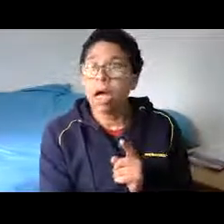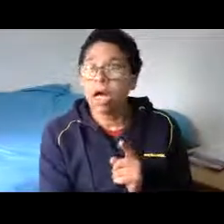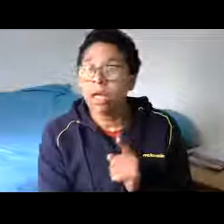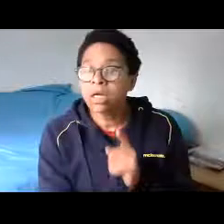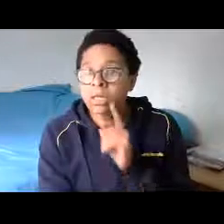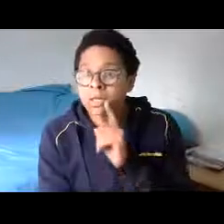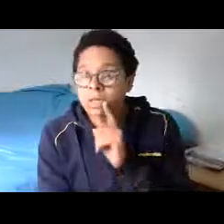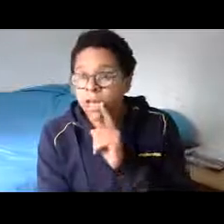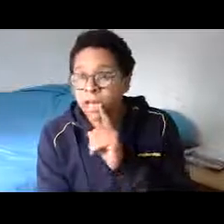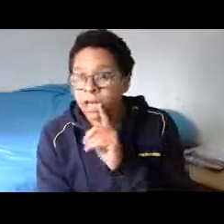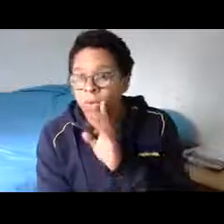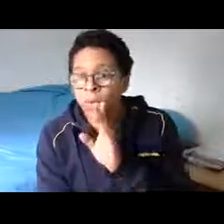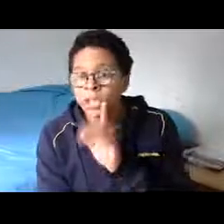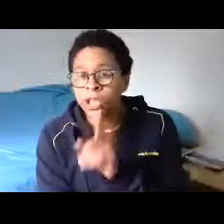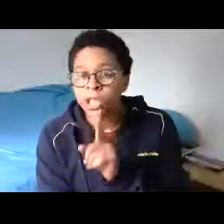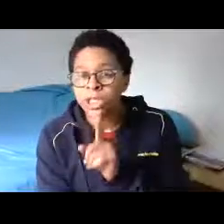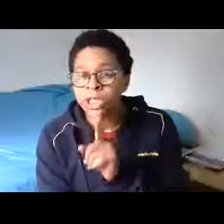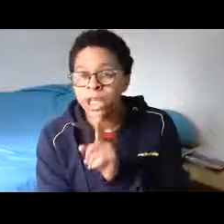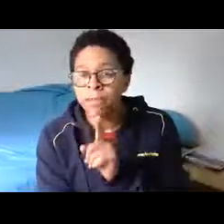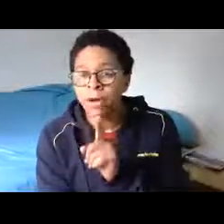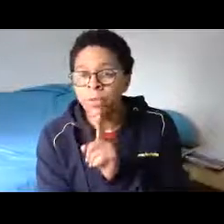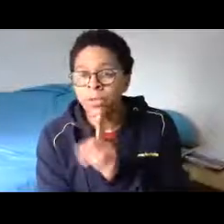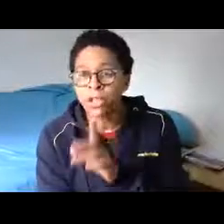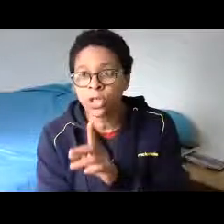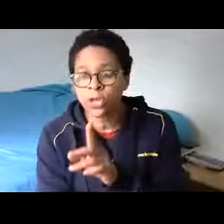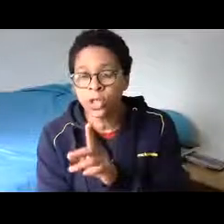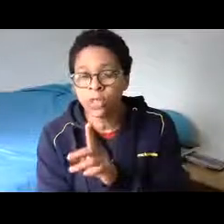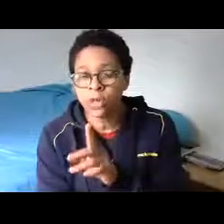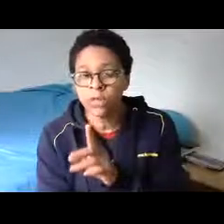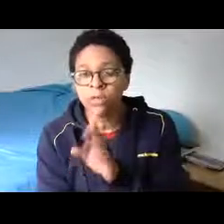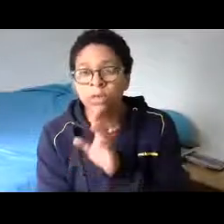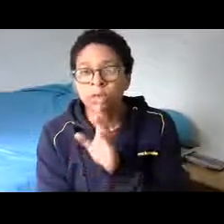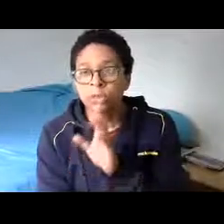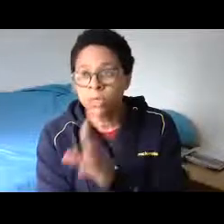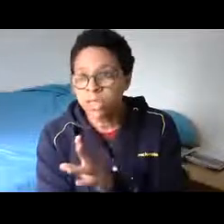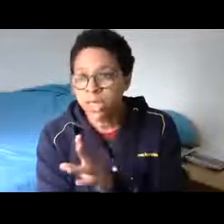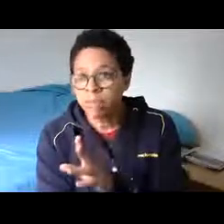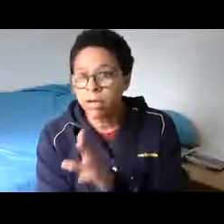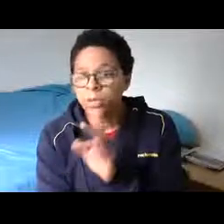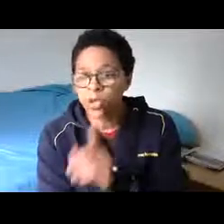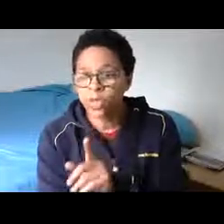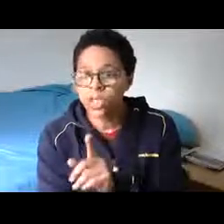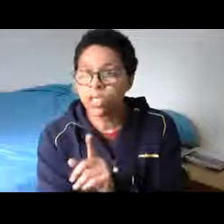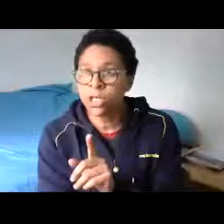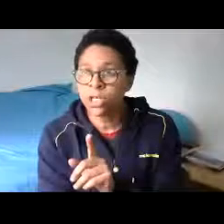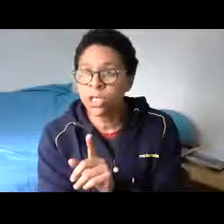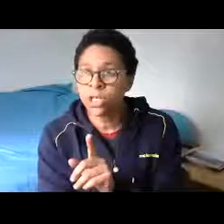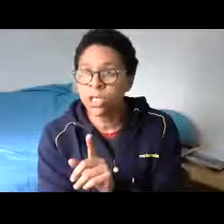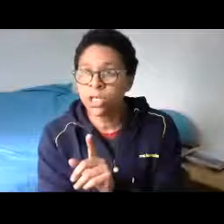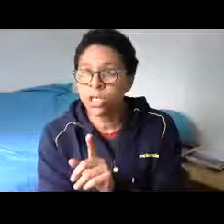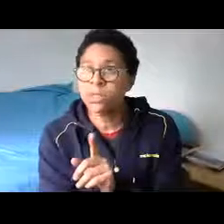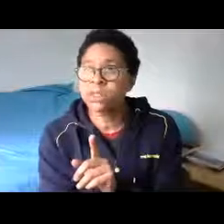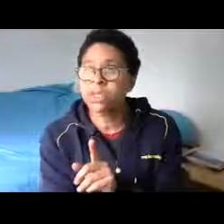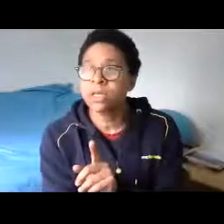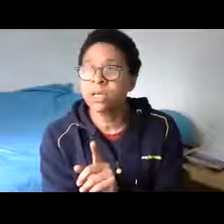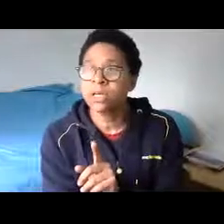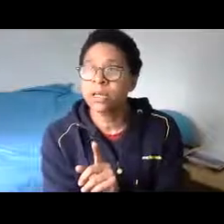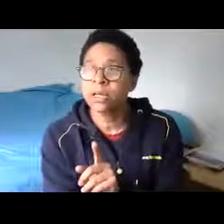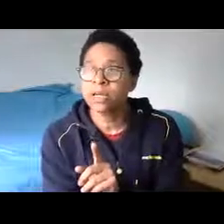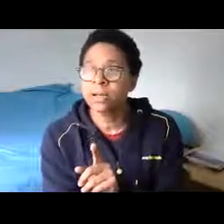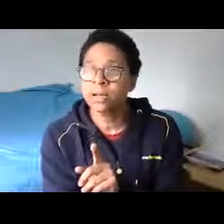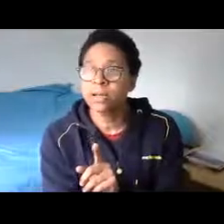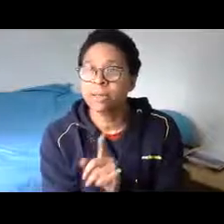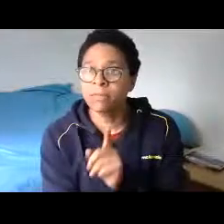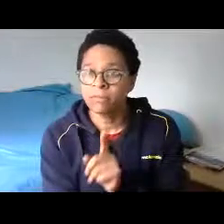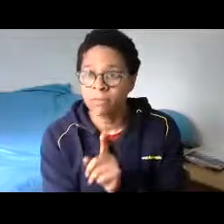human support. Svetlana, we're just going to take a moment, just sorry to interrupt you, we're just going to take a moment to switch interpreters.